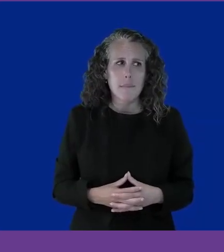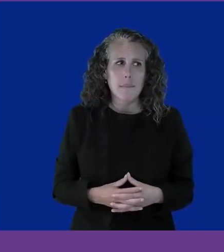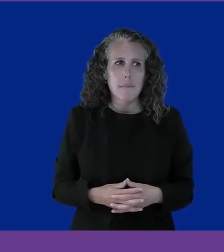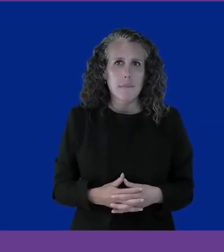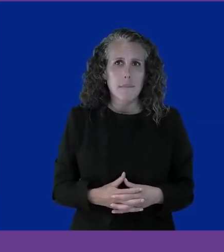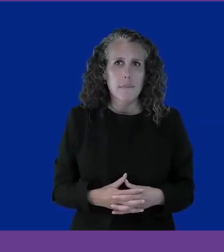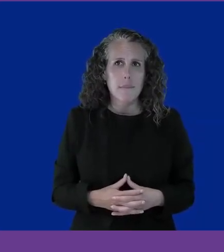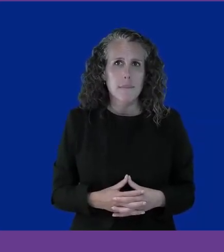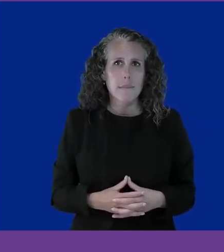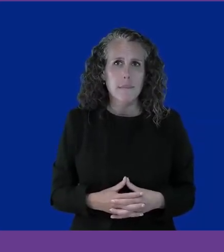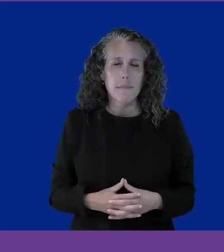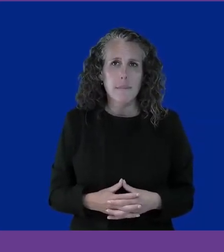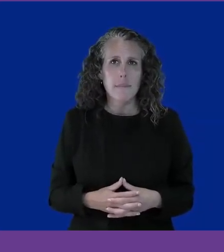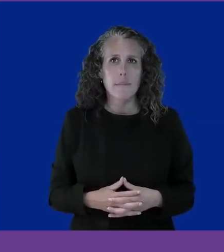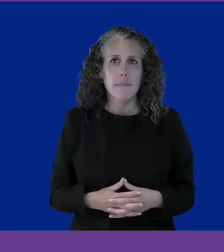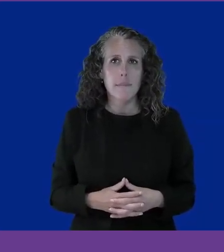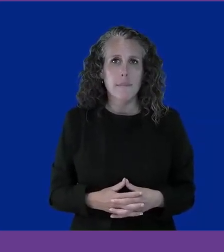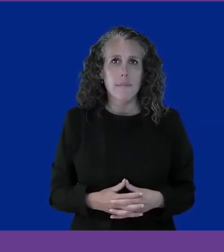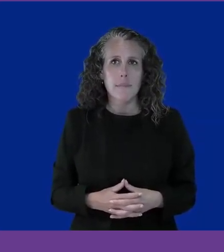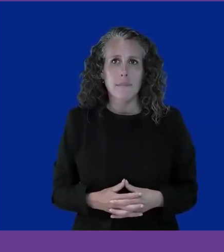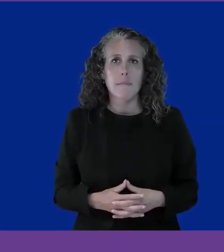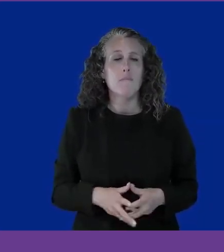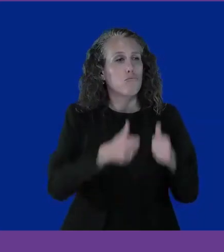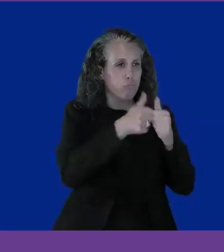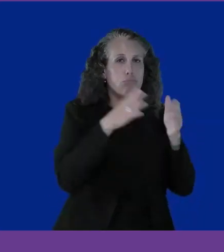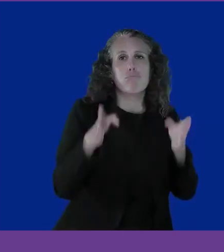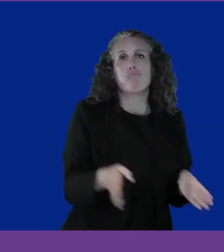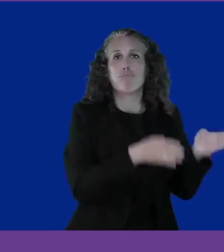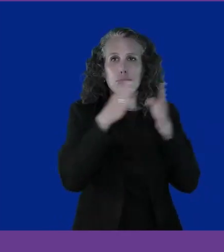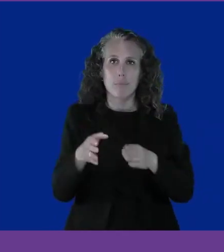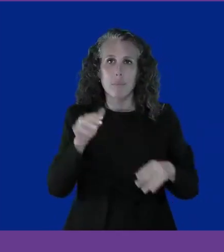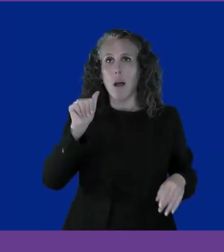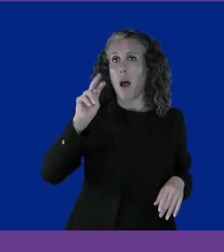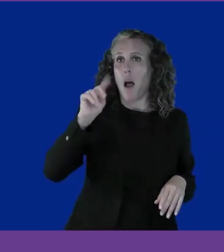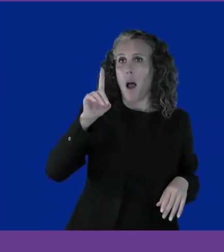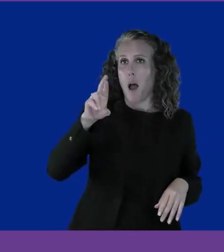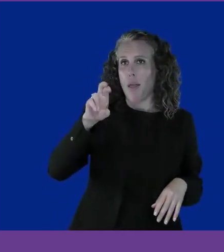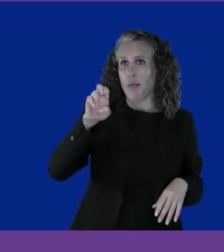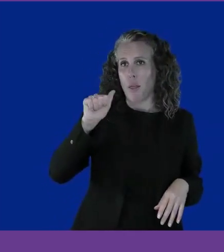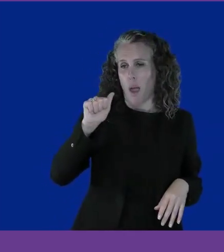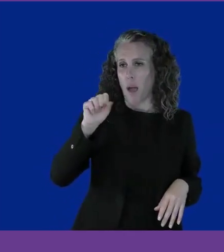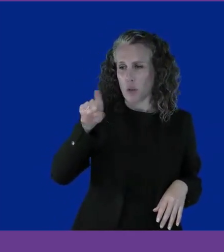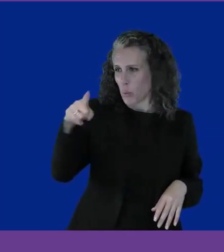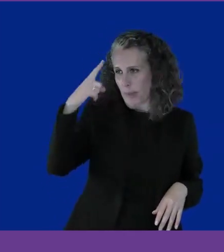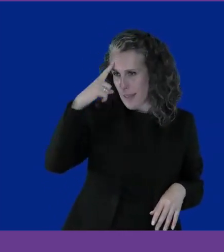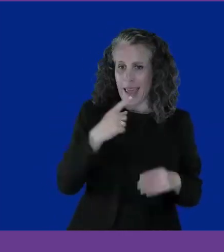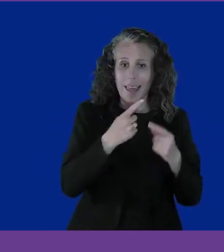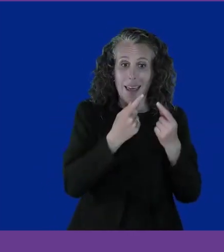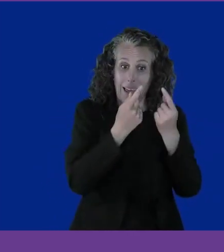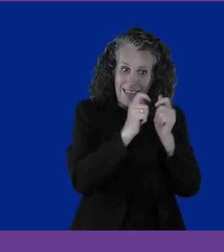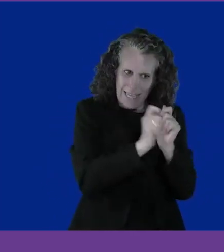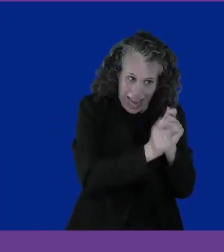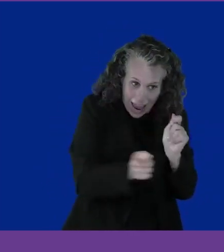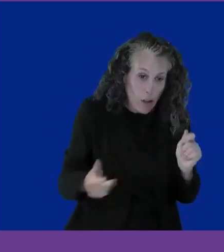Thank you. Andreas, what do you recommend the members of EBU to the board? Cash or digital euro?